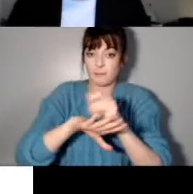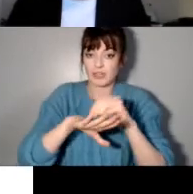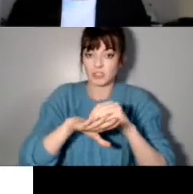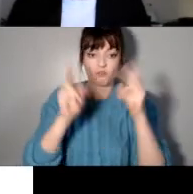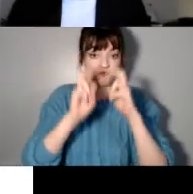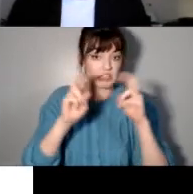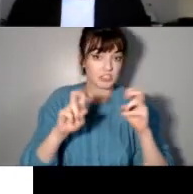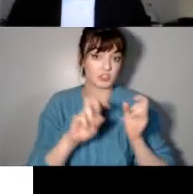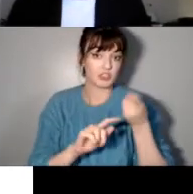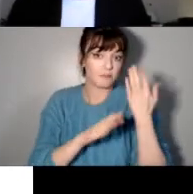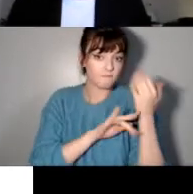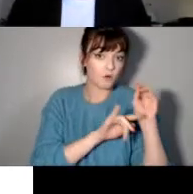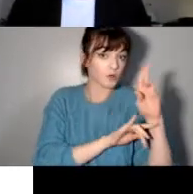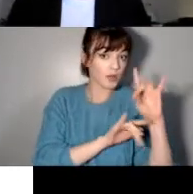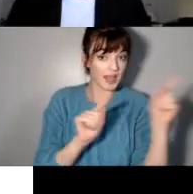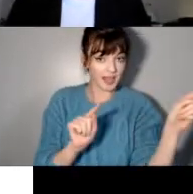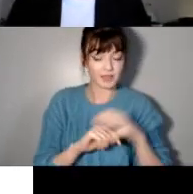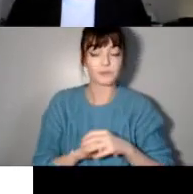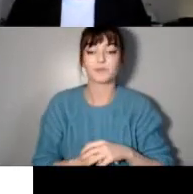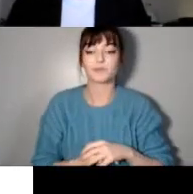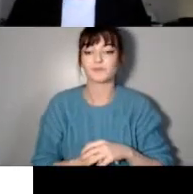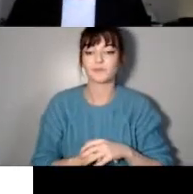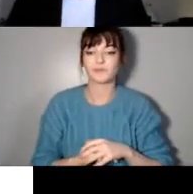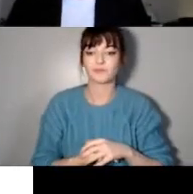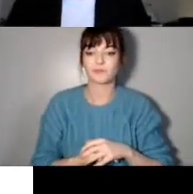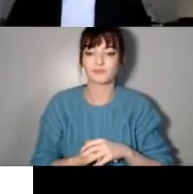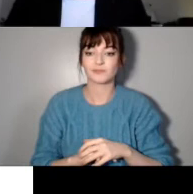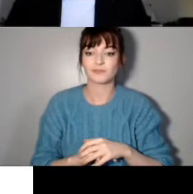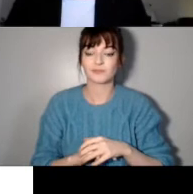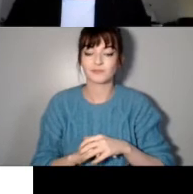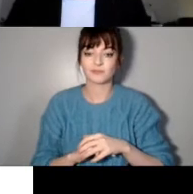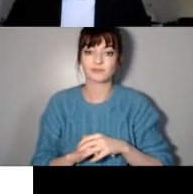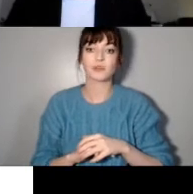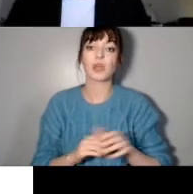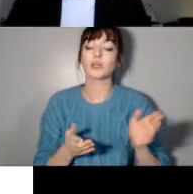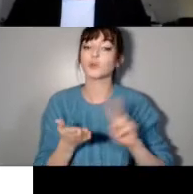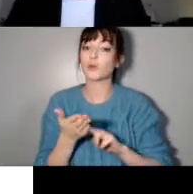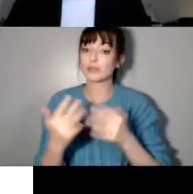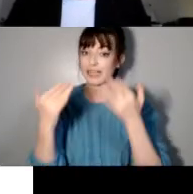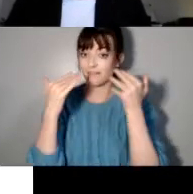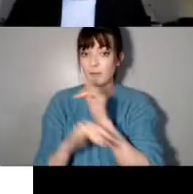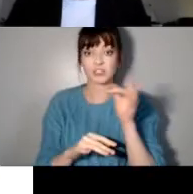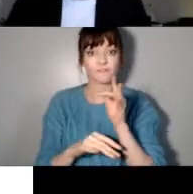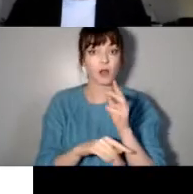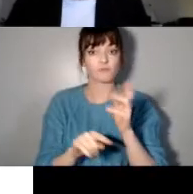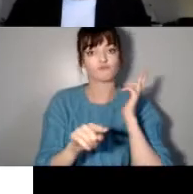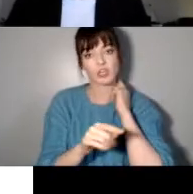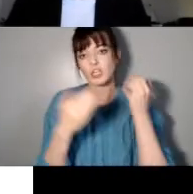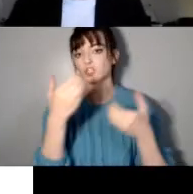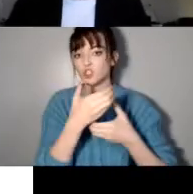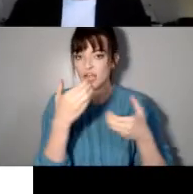in the UK. And a combination of information from residential care managers and service